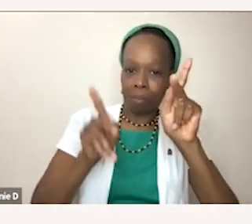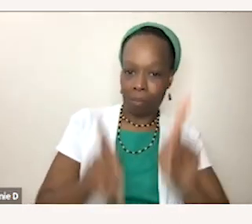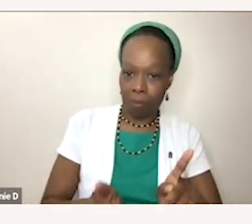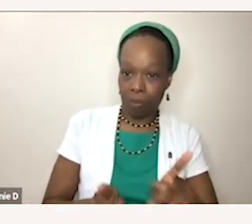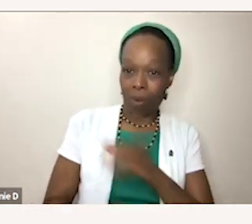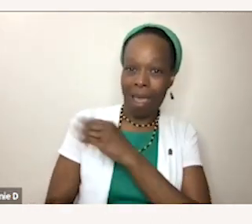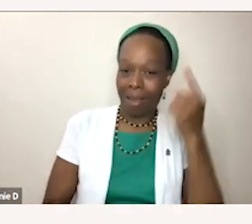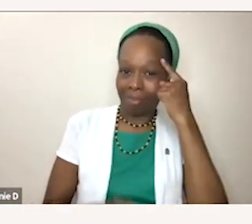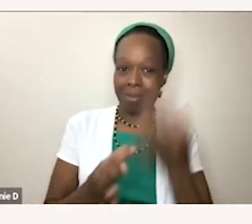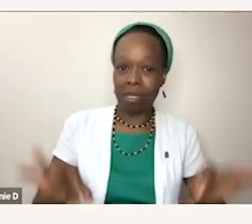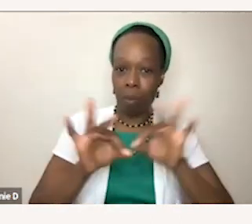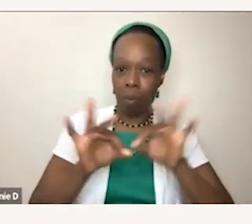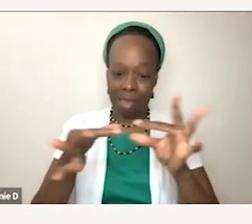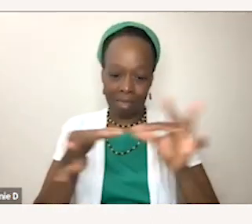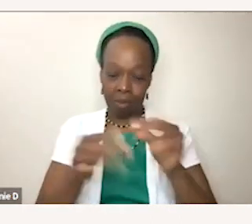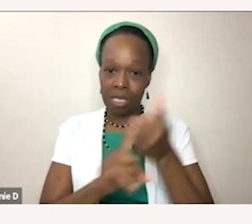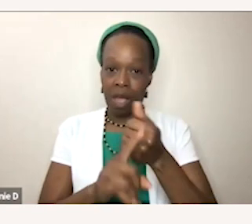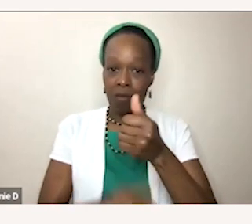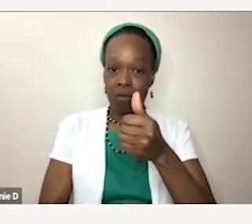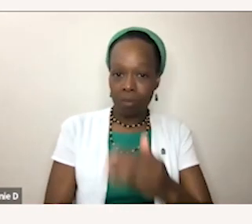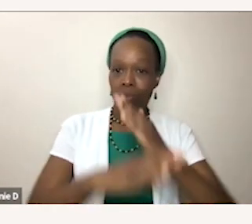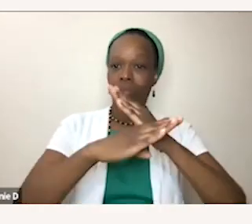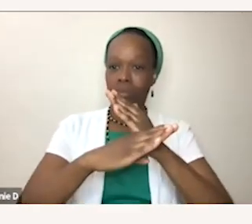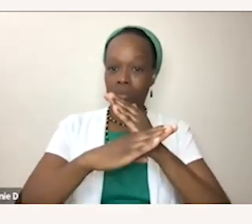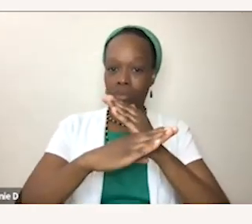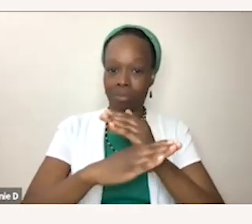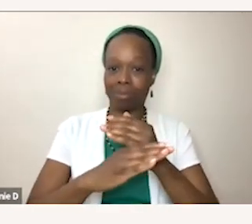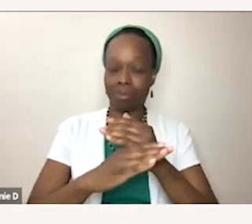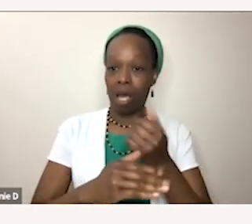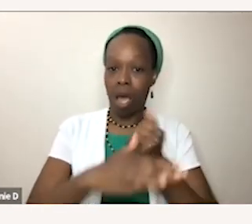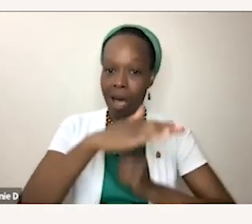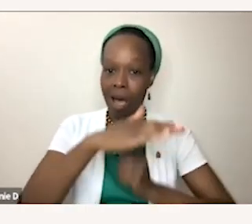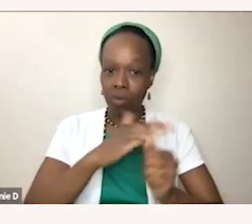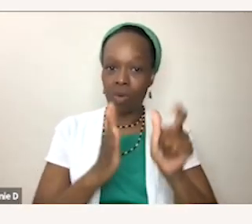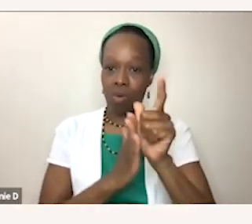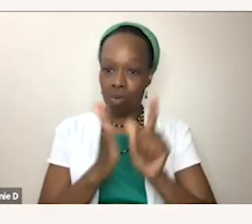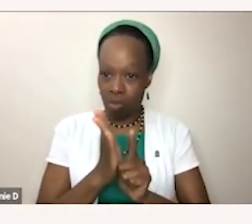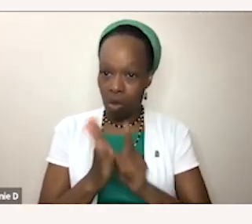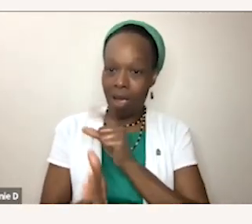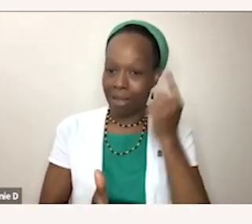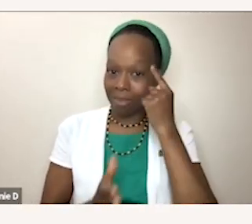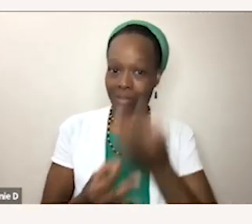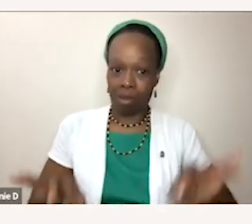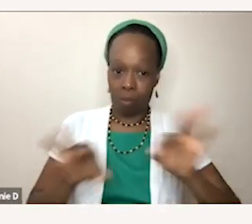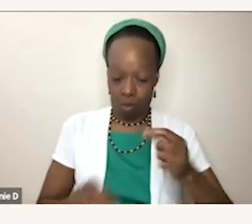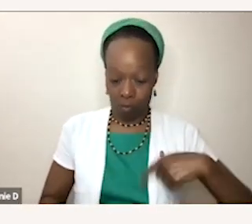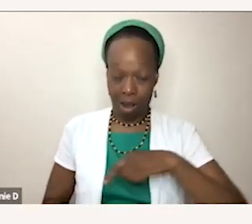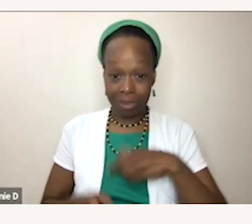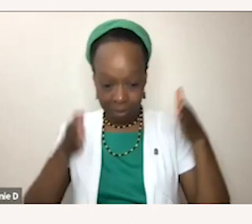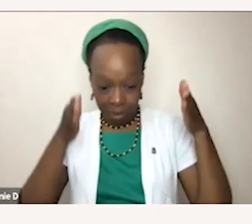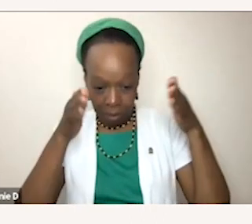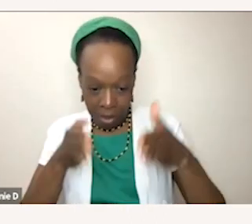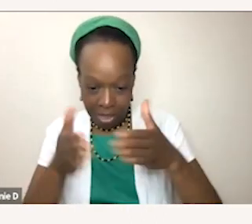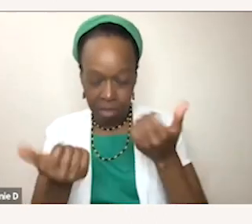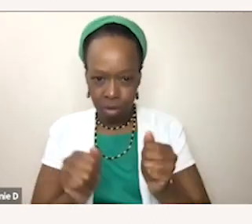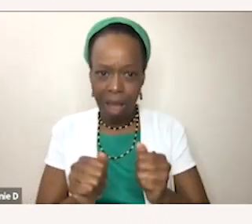we really need to make sure that we are evolving with, you know, actually paying attention to and trying to be as precise